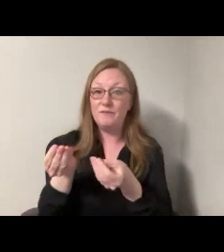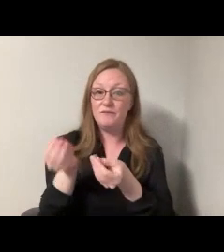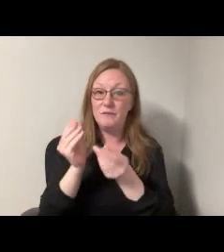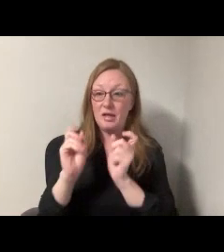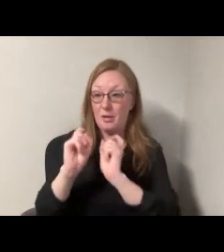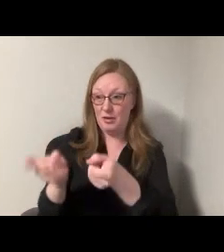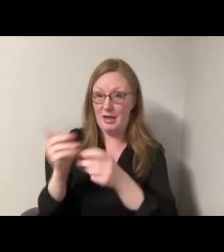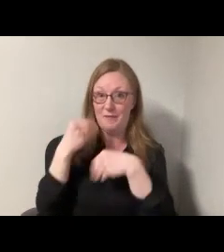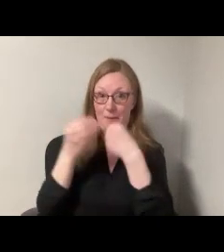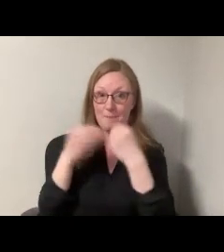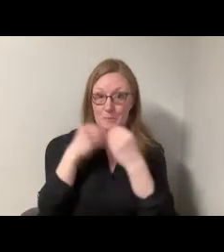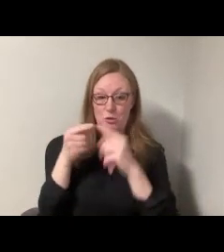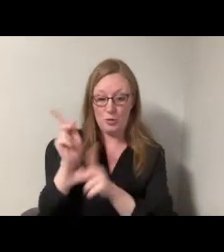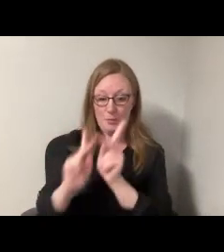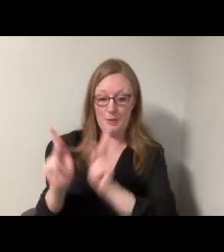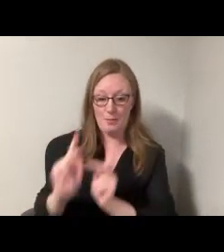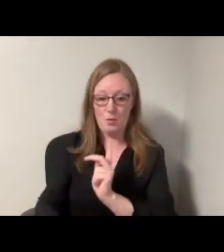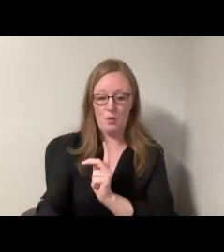right, they'll